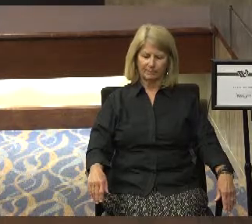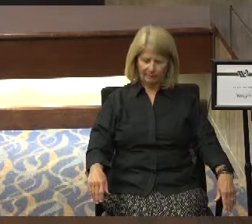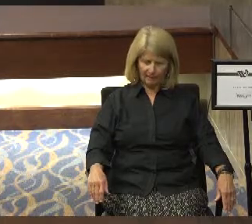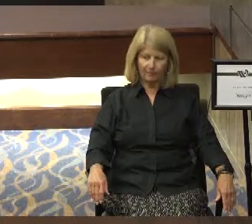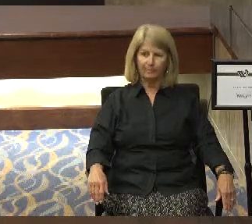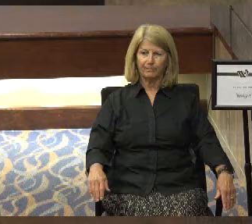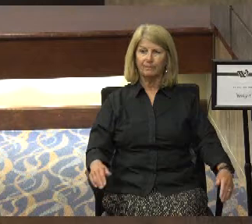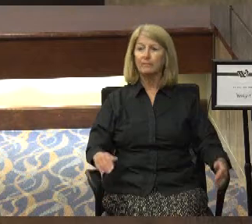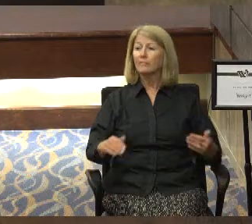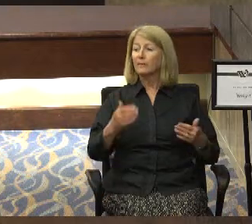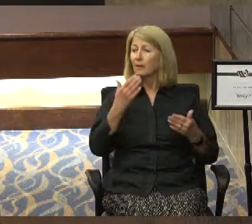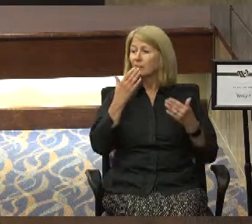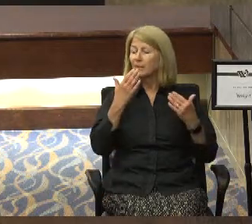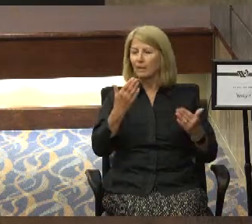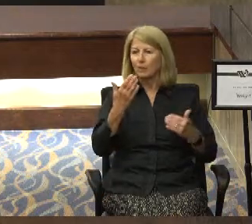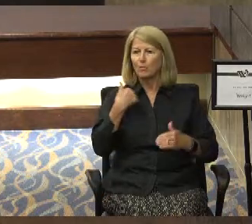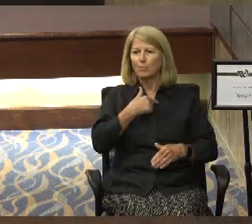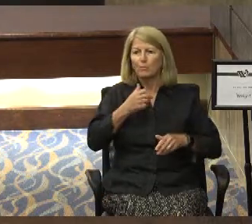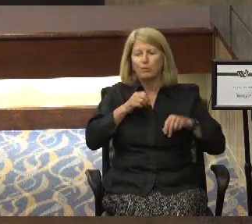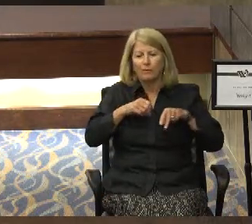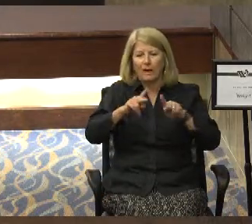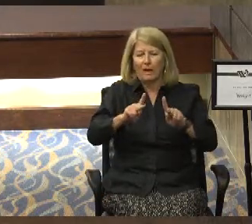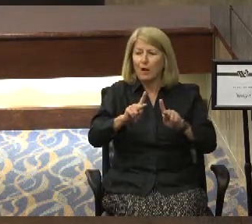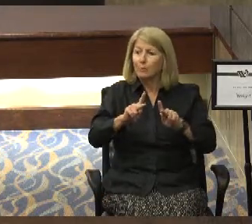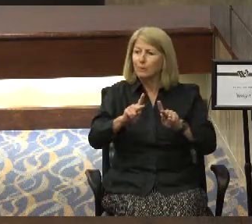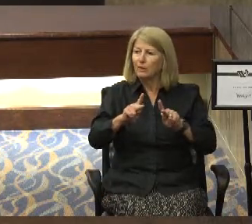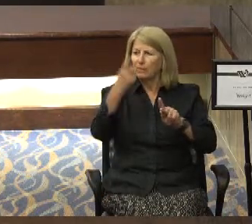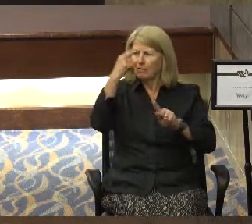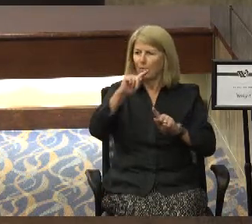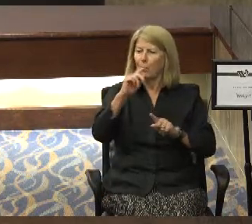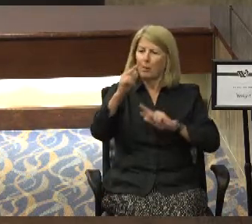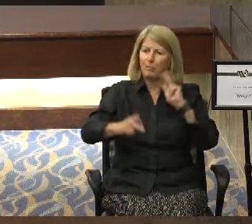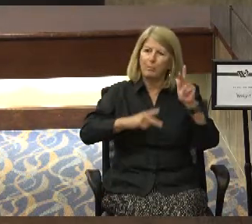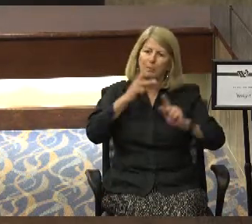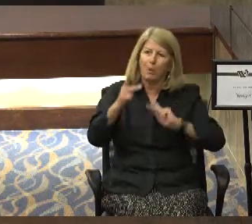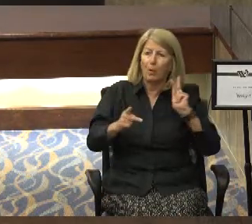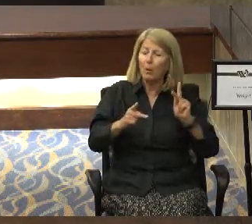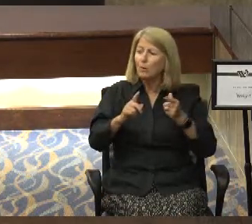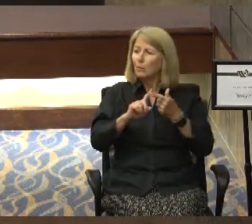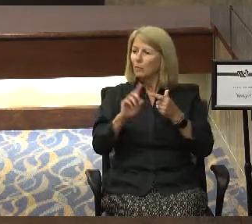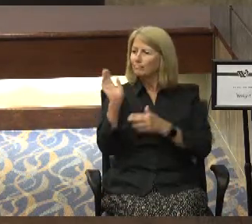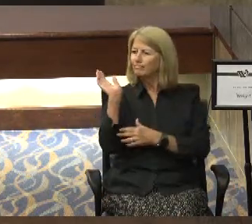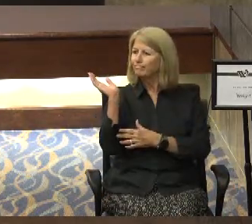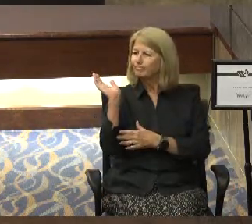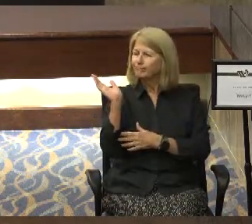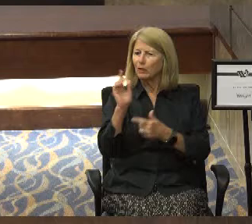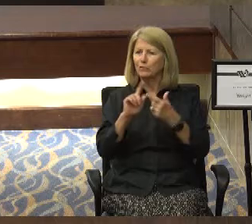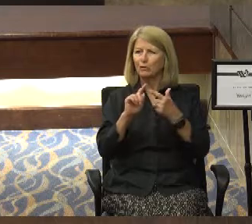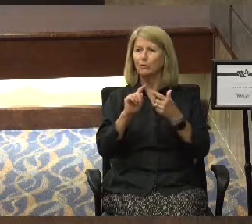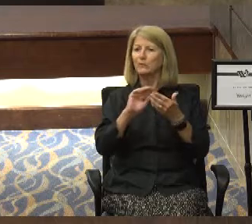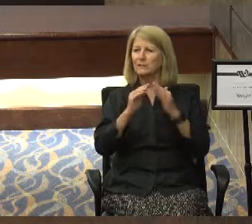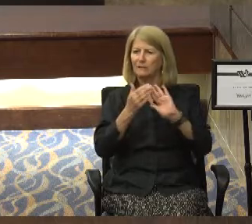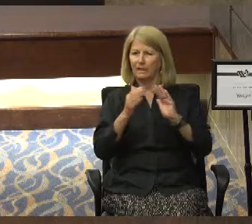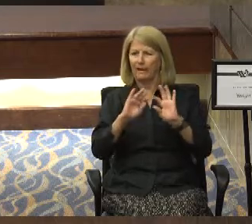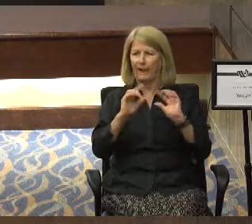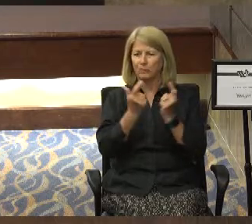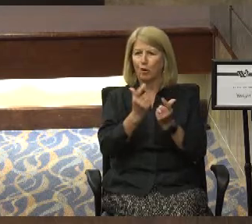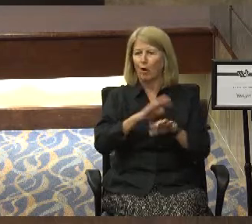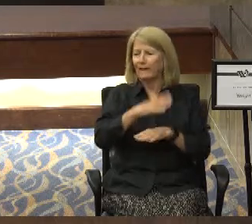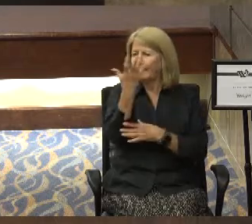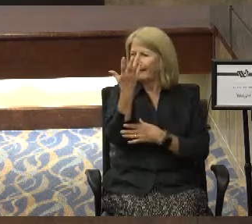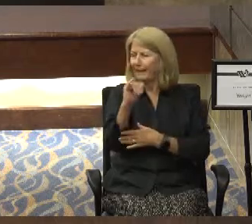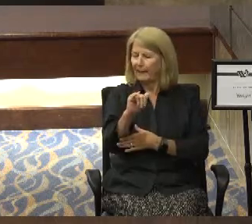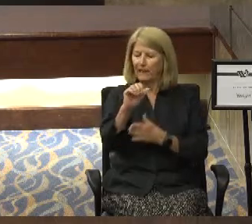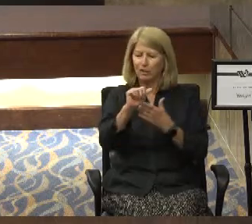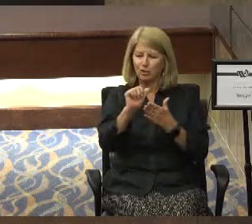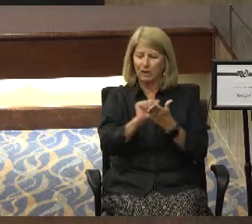Thank you. We provide an opportunity for the public to address the City Council on any agenda item, excuse